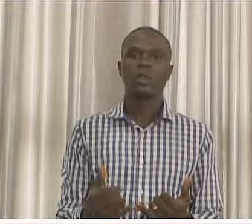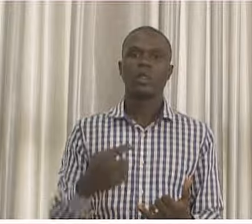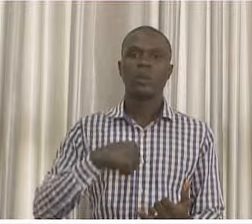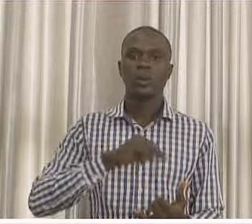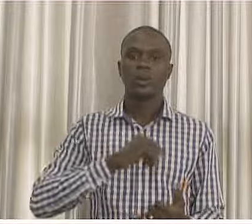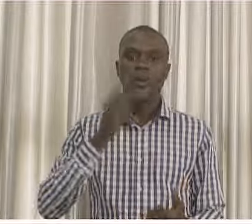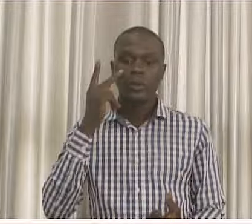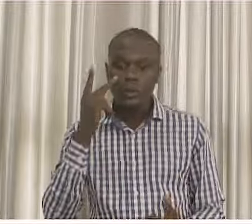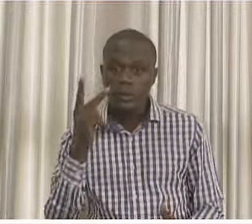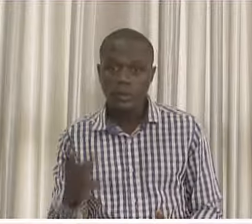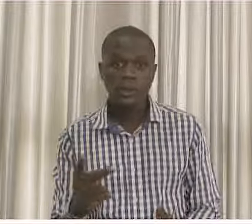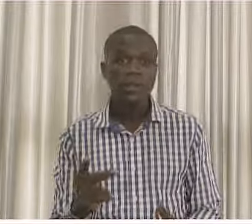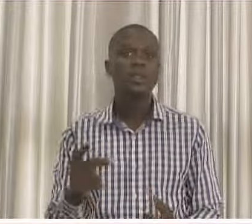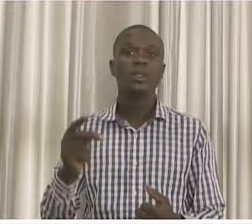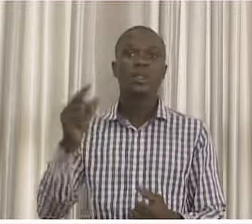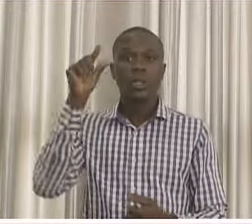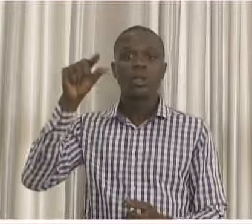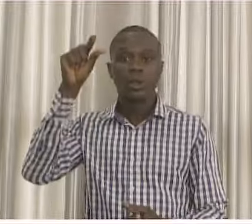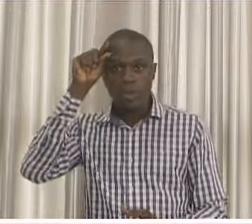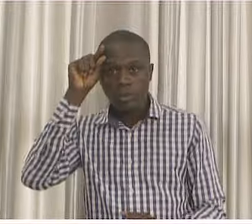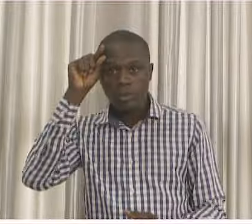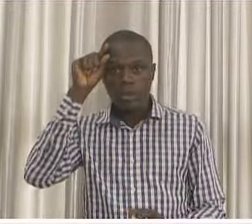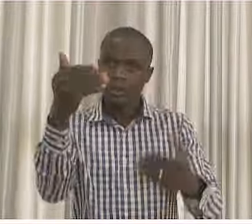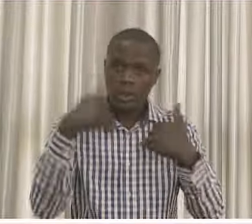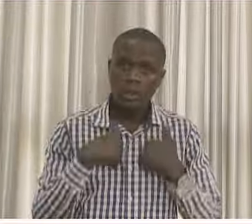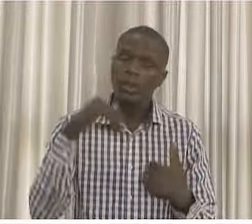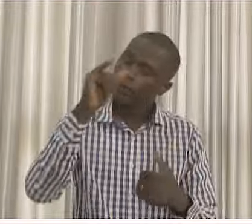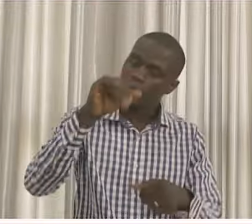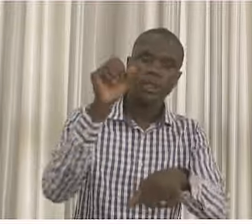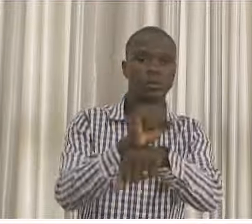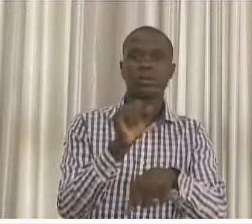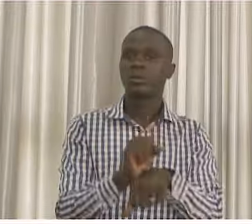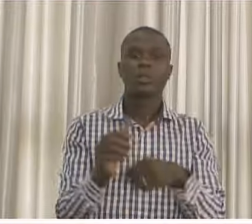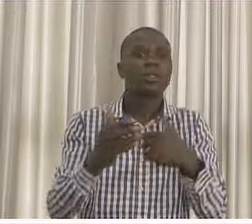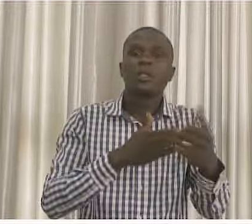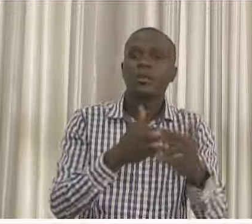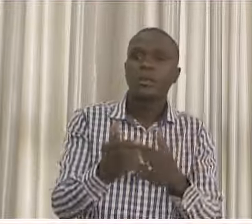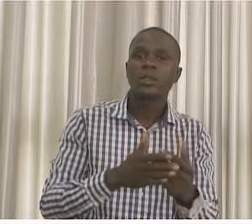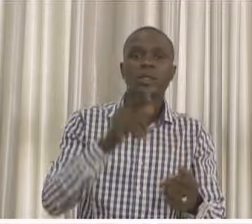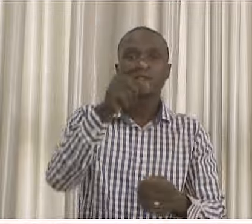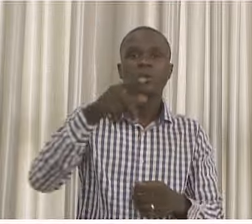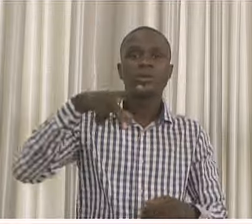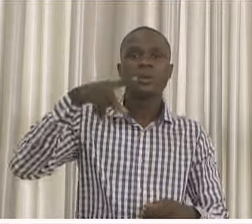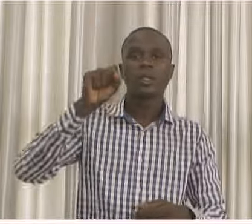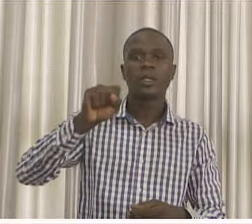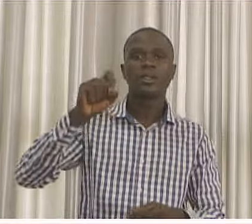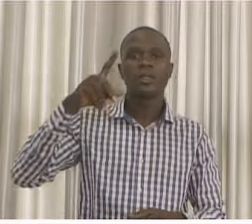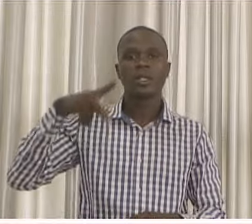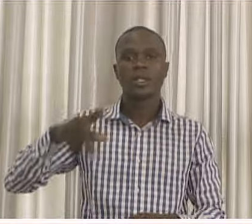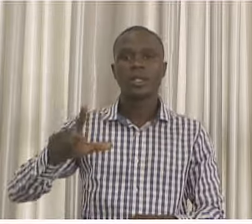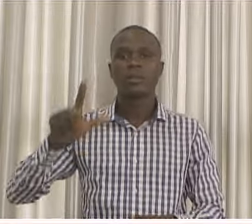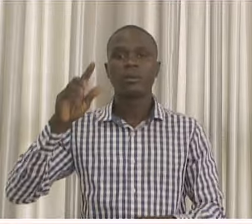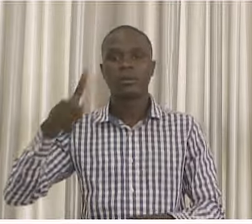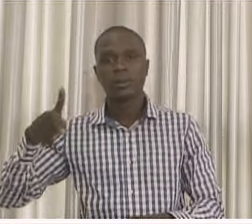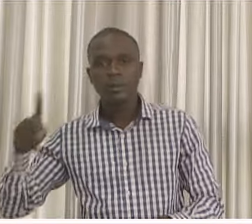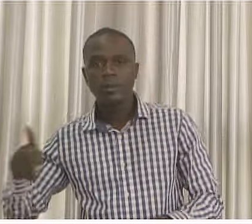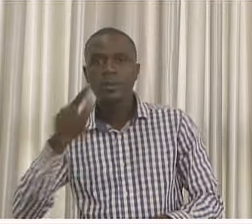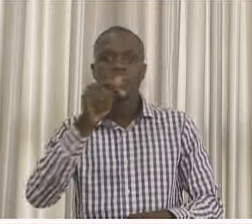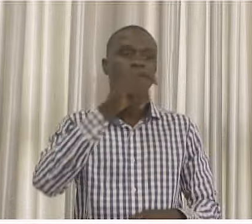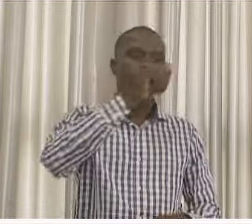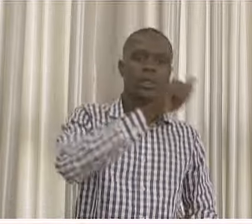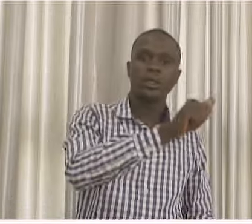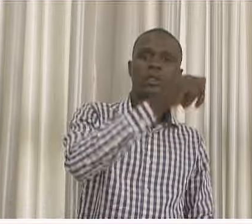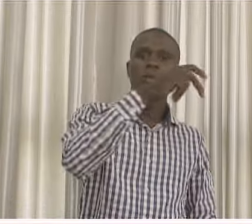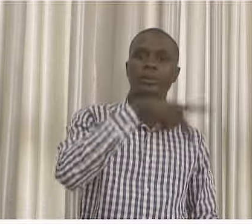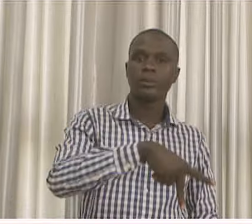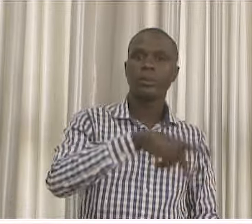get 10% free carriage for this country. How would they make sure say that you also they how you go get food for it? Now I